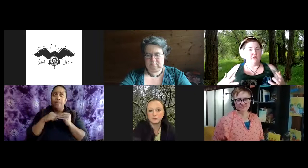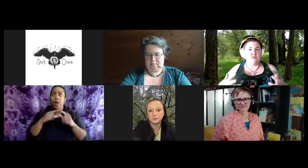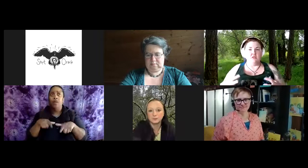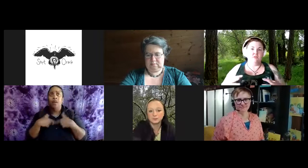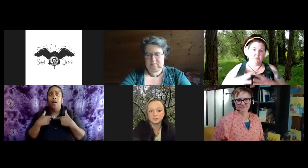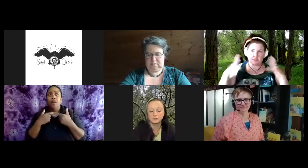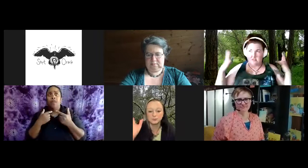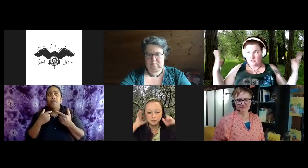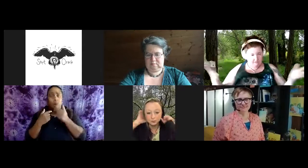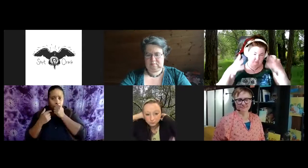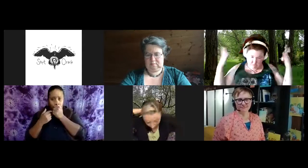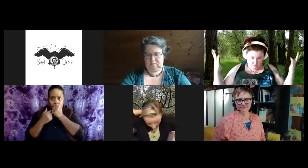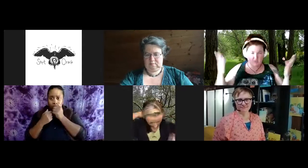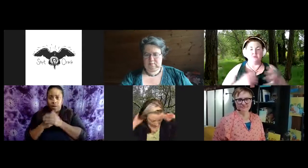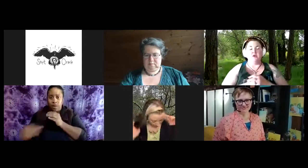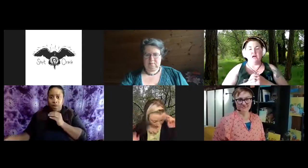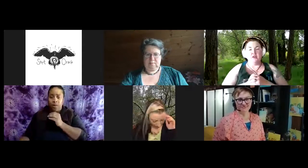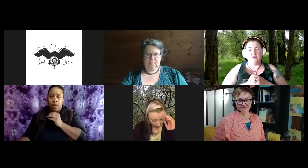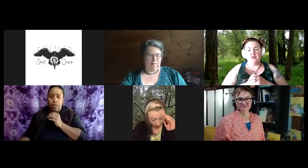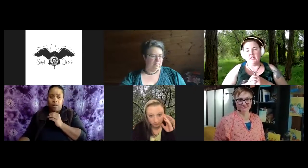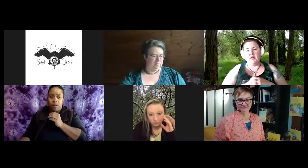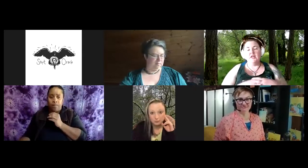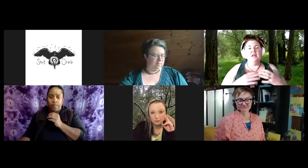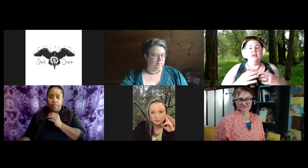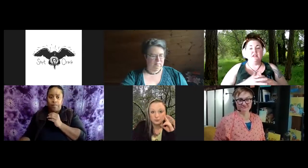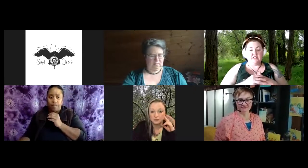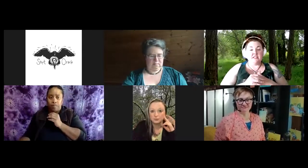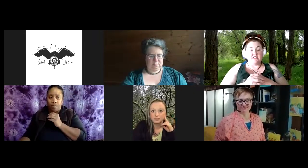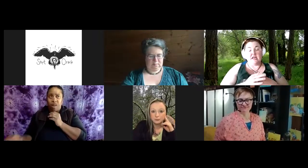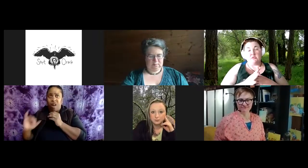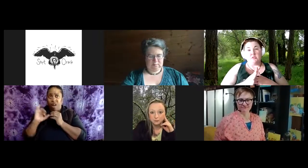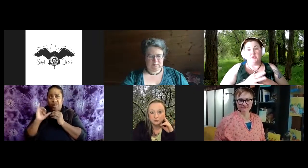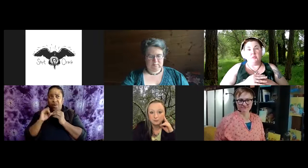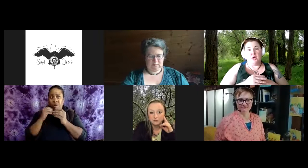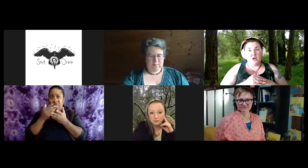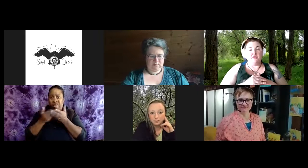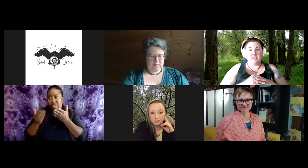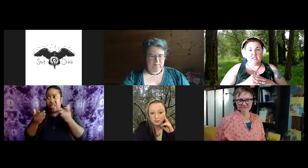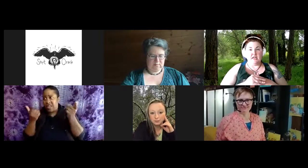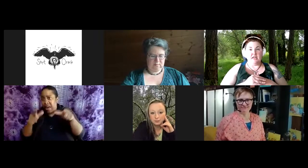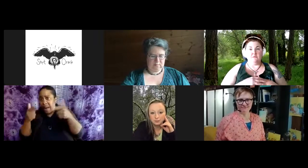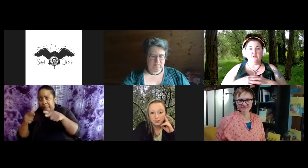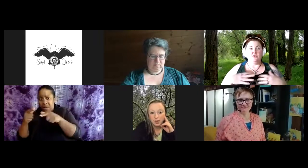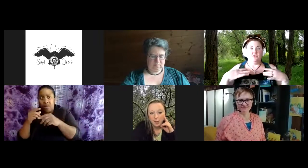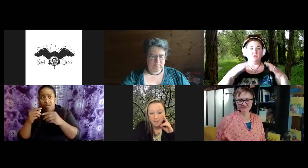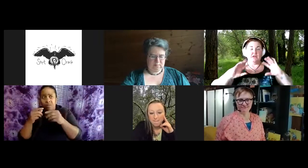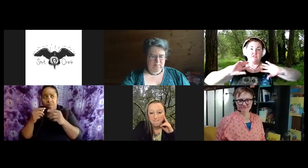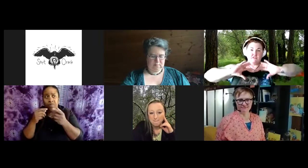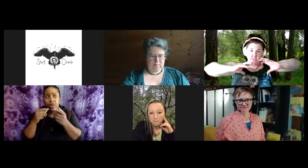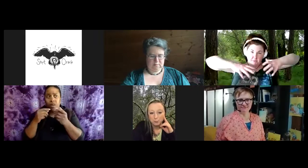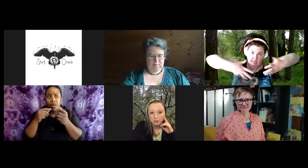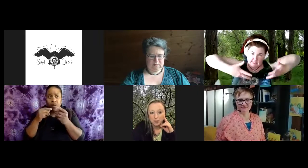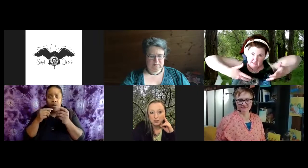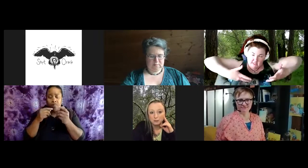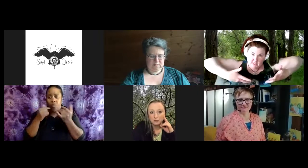more so internal because of what's been going on in the world, this is the absolute perfect time to